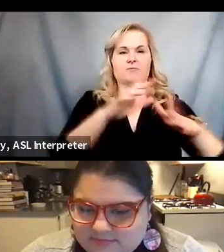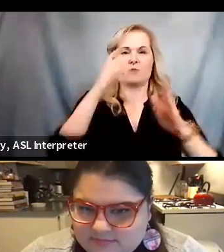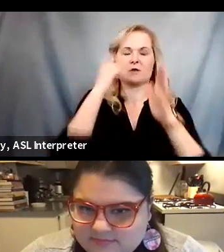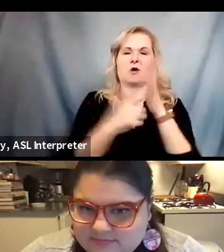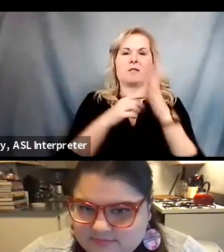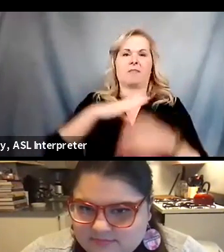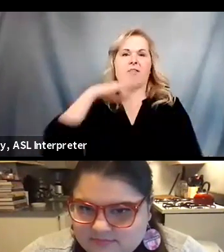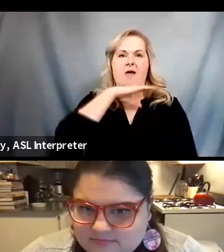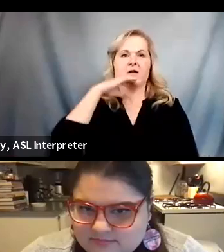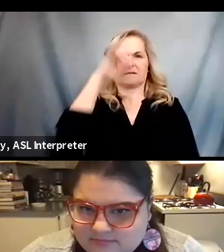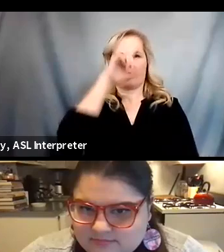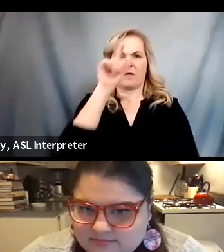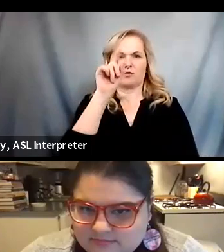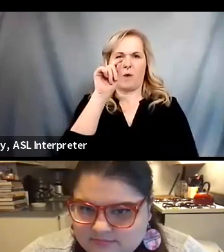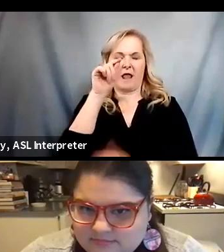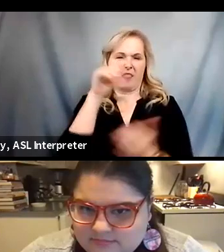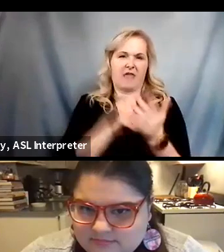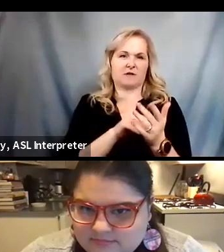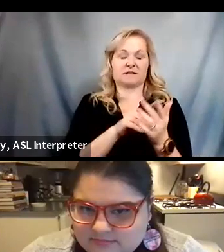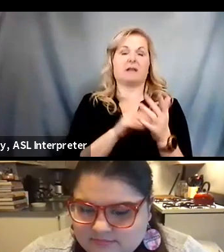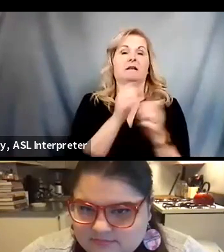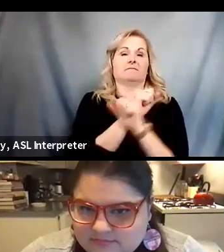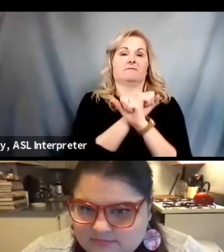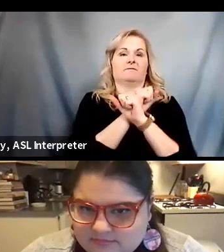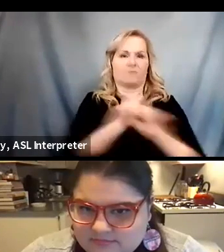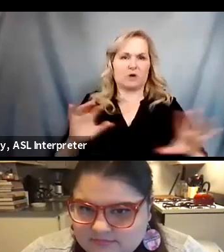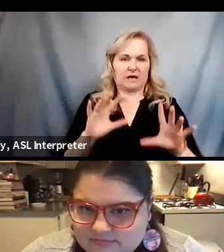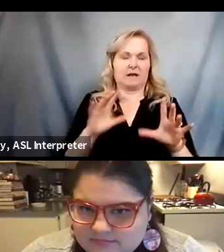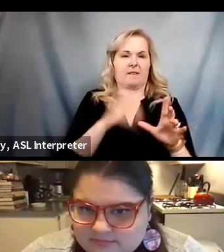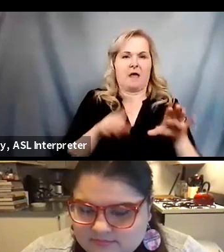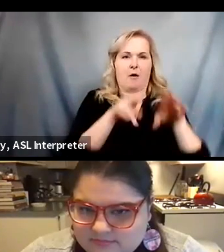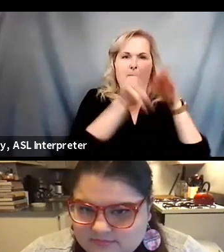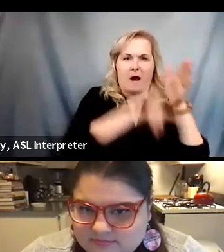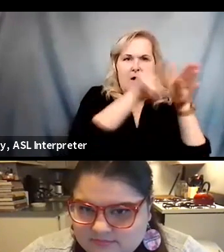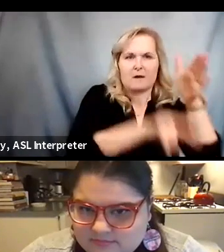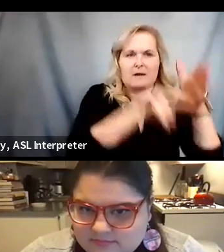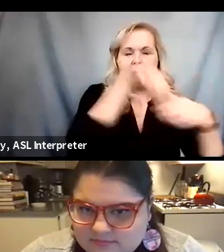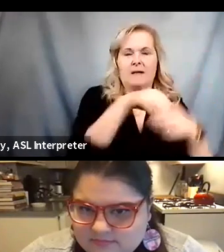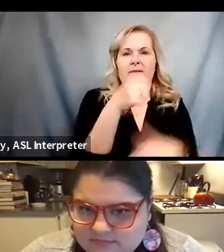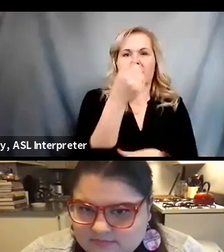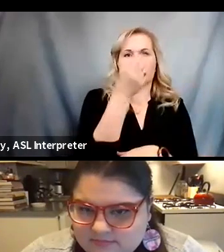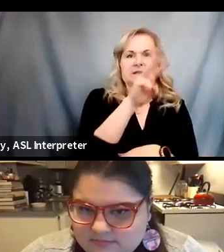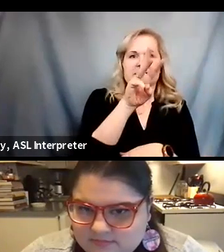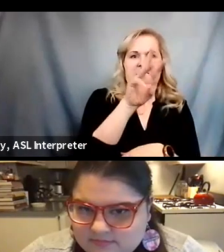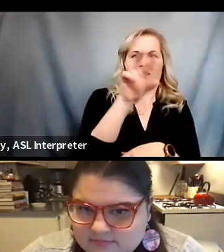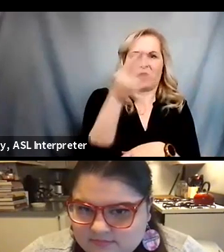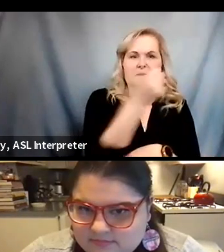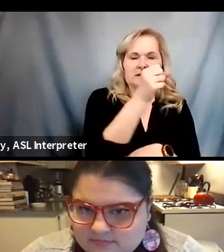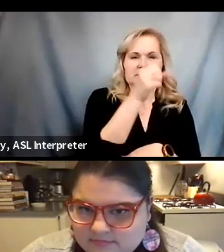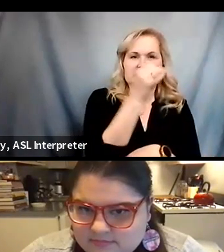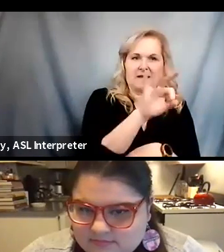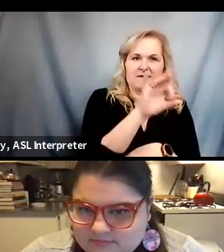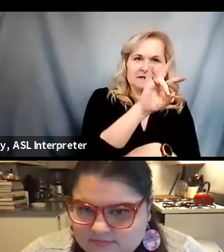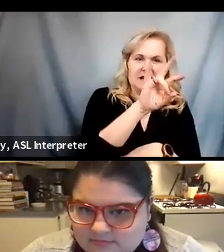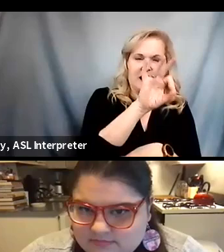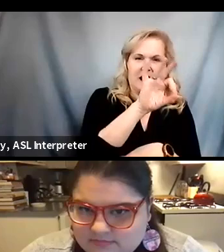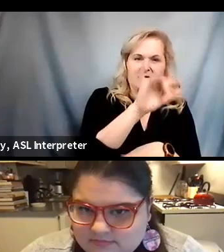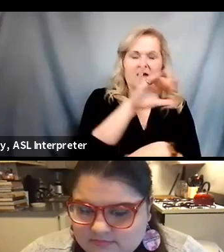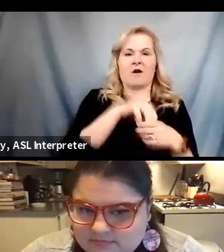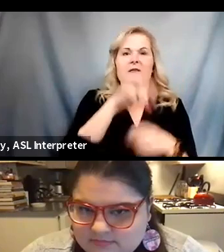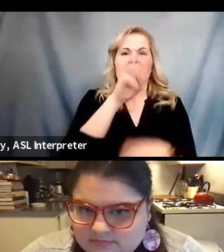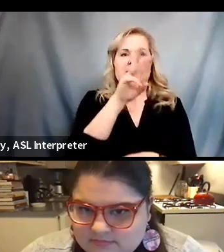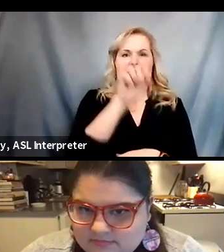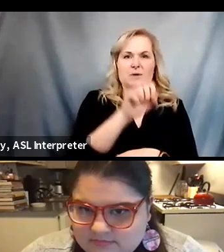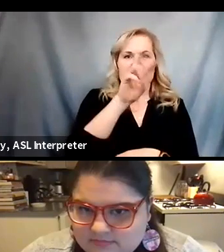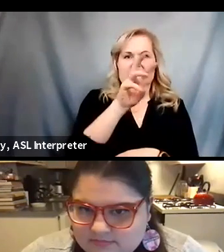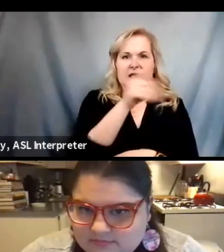of the 20,000 free and enslaved Africans who were buried in the middle 1630s and 1795 on the 6.6 acres of land that we